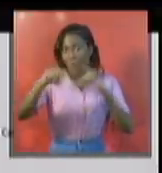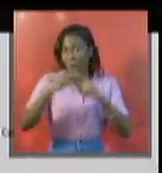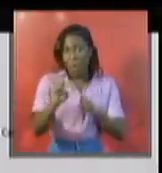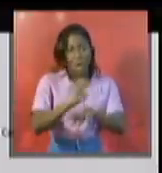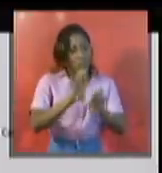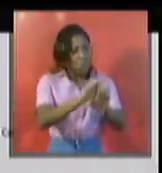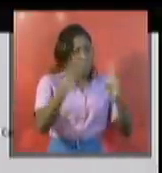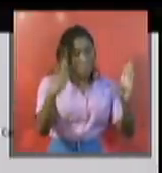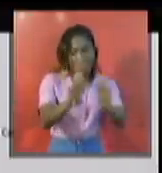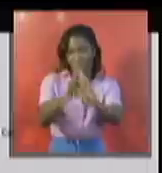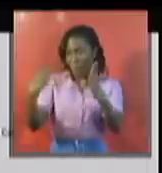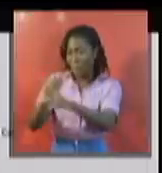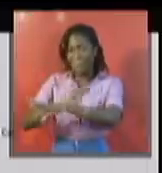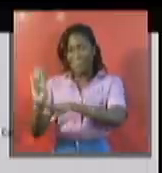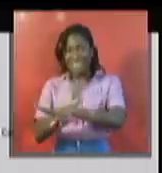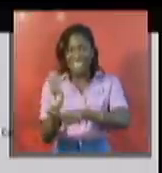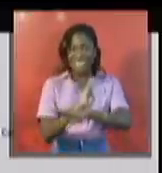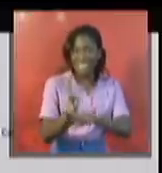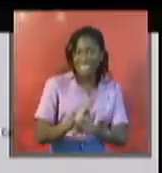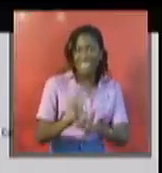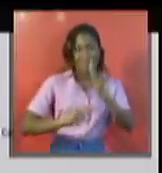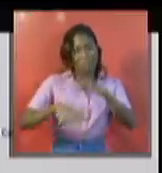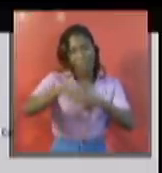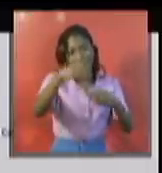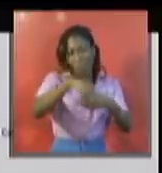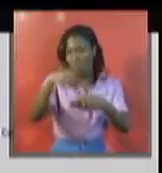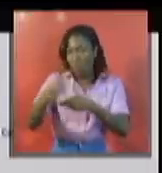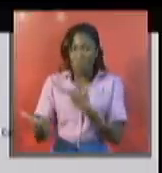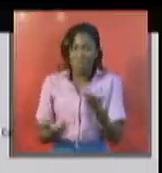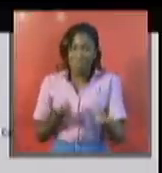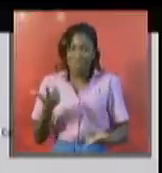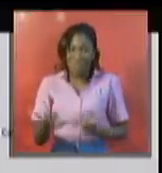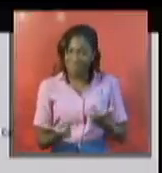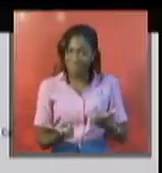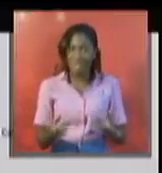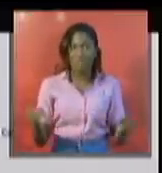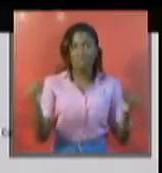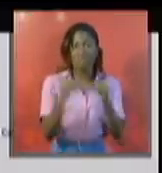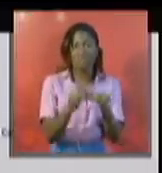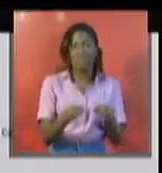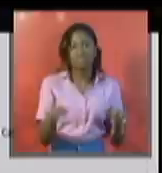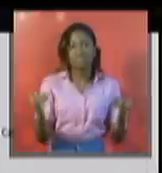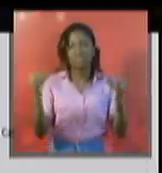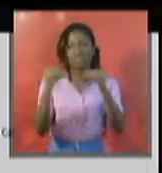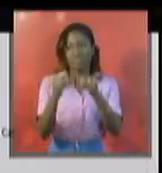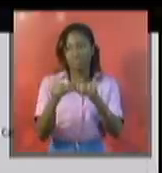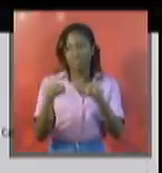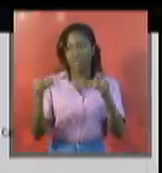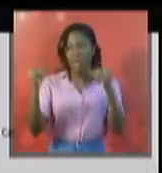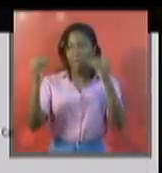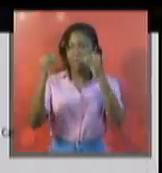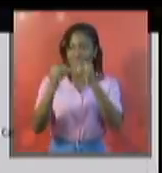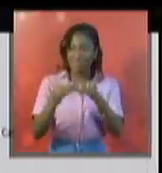the measures and people started to move, our cases started to increase and started